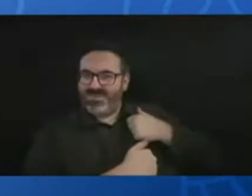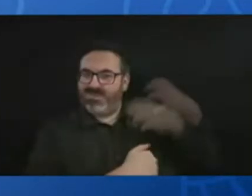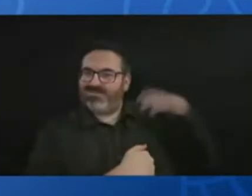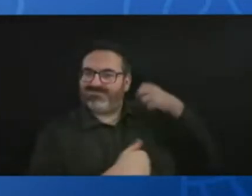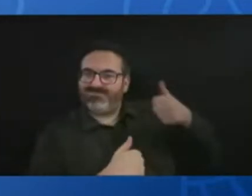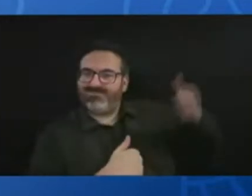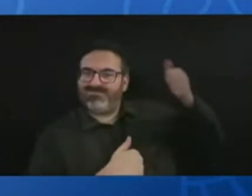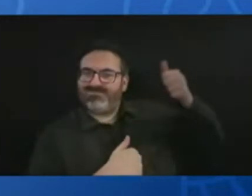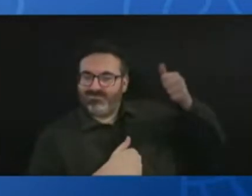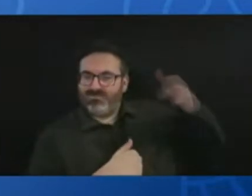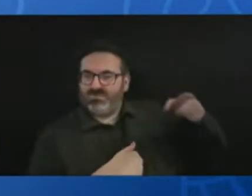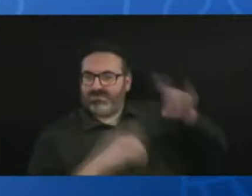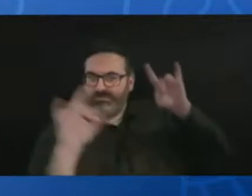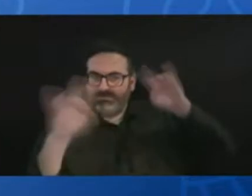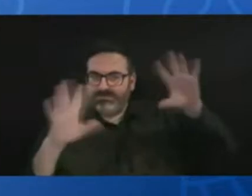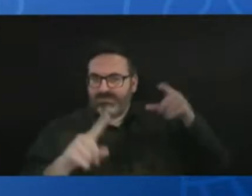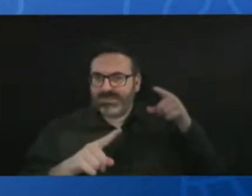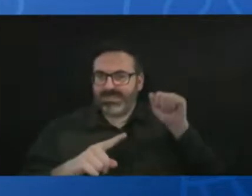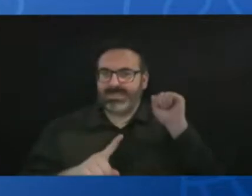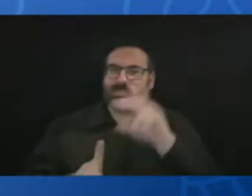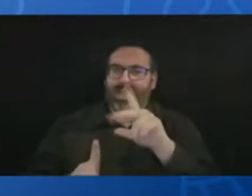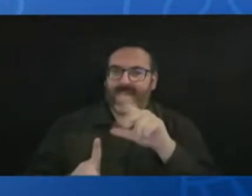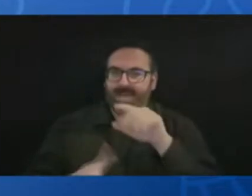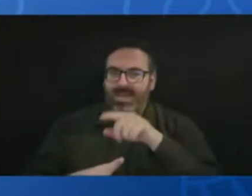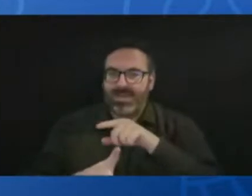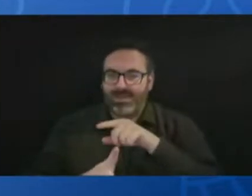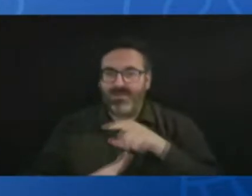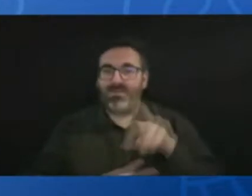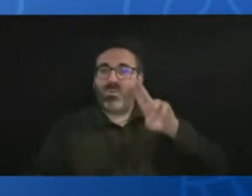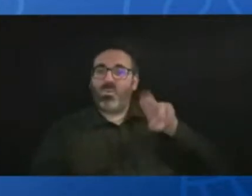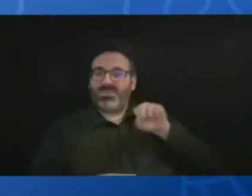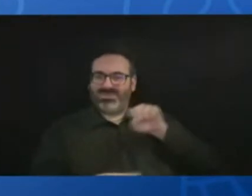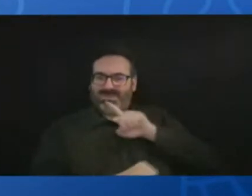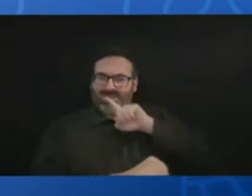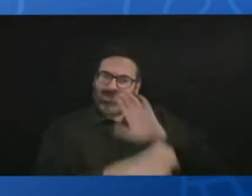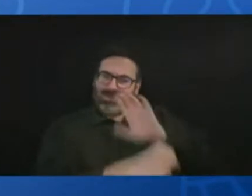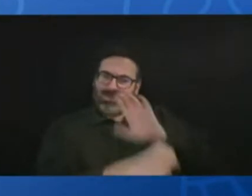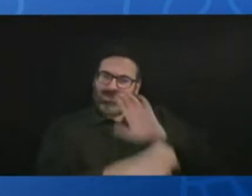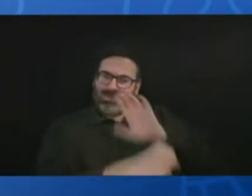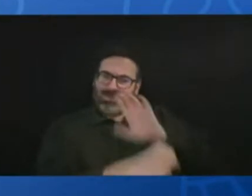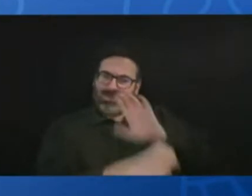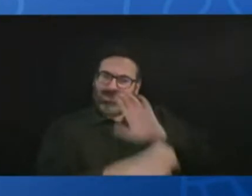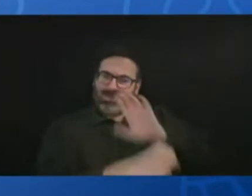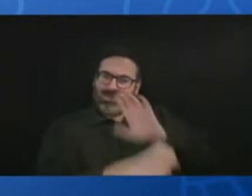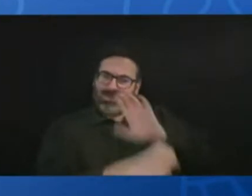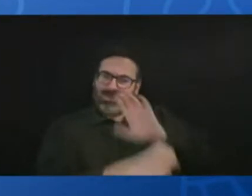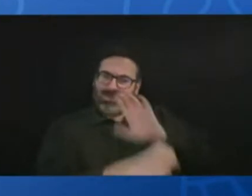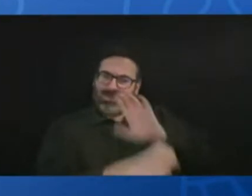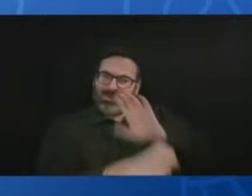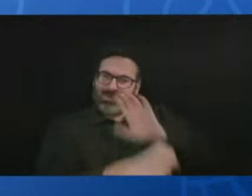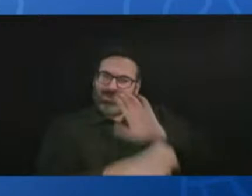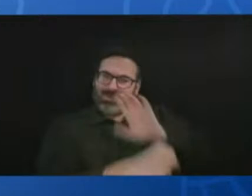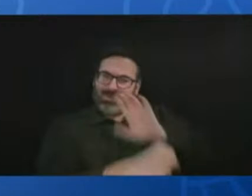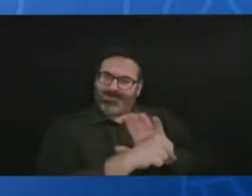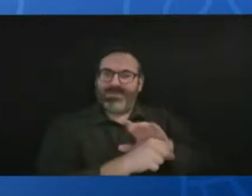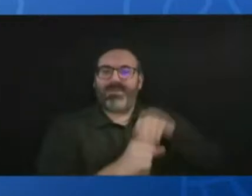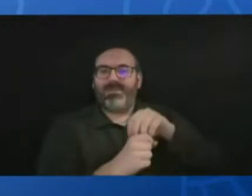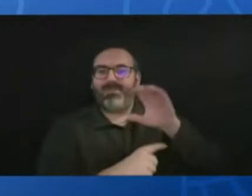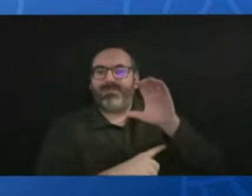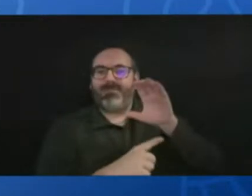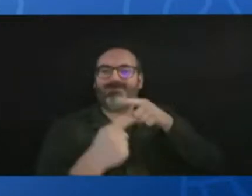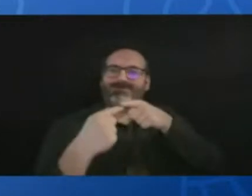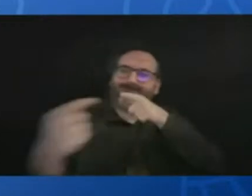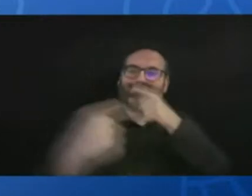on Bangladesh. Given the U.S. commitment to counterterrorism, what step is the U.S. taking to prevent Bangladesh